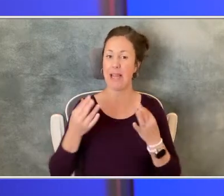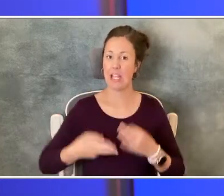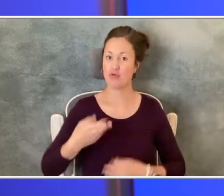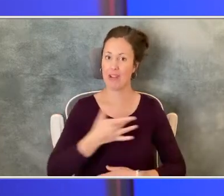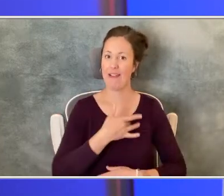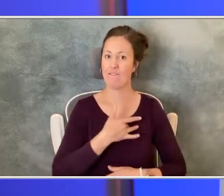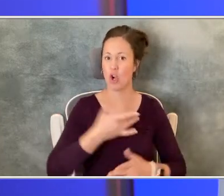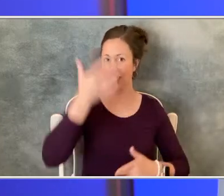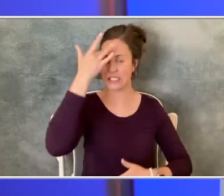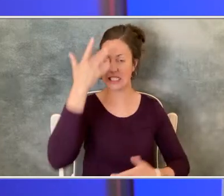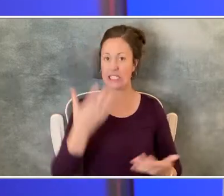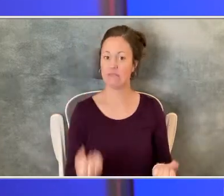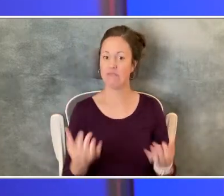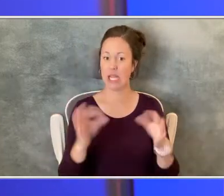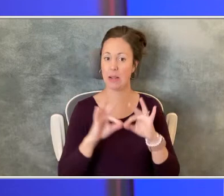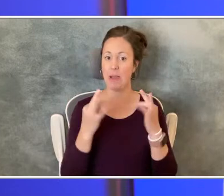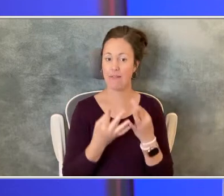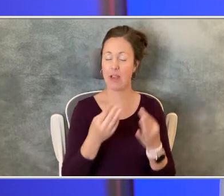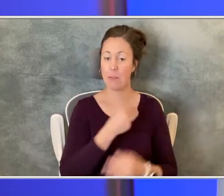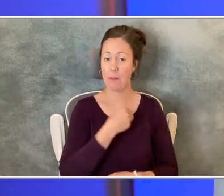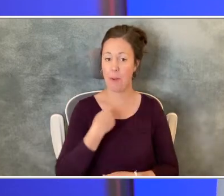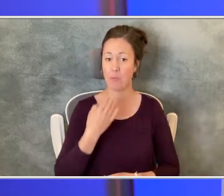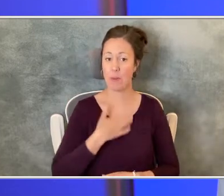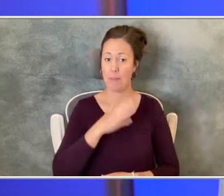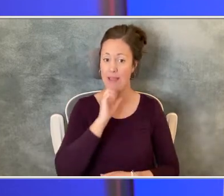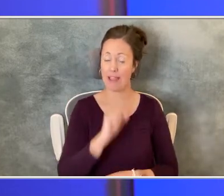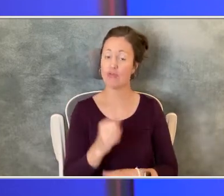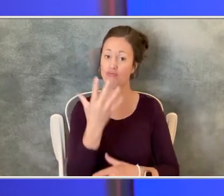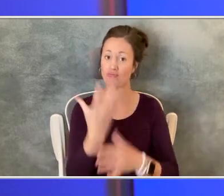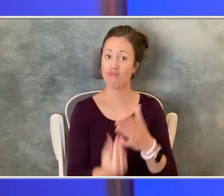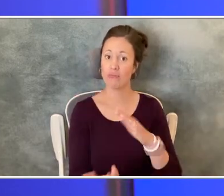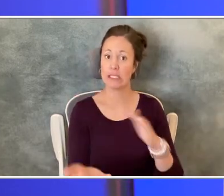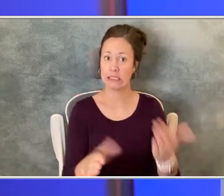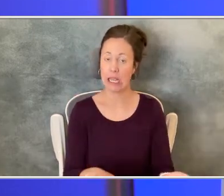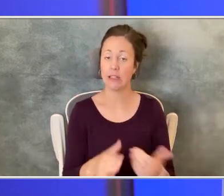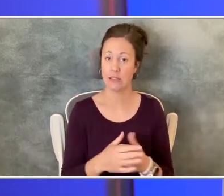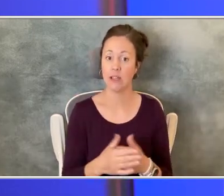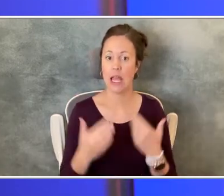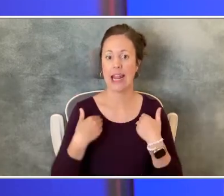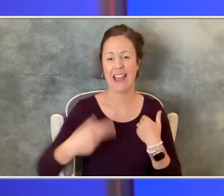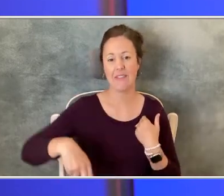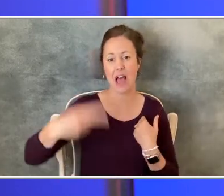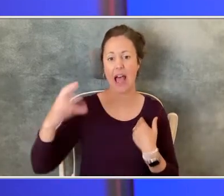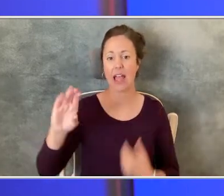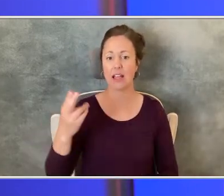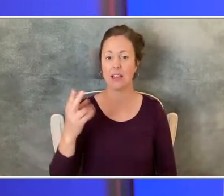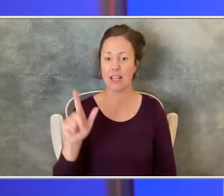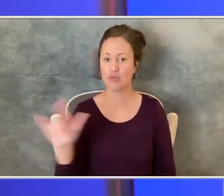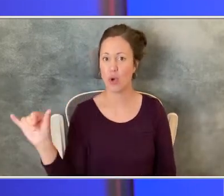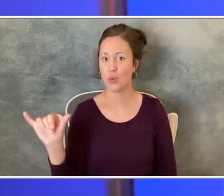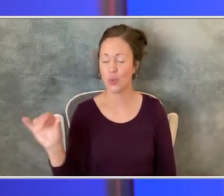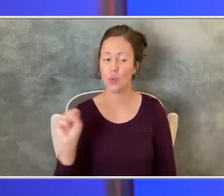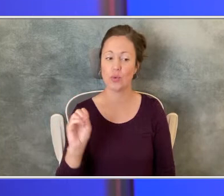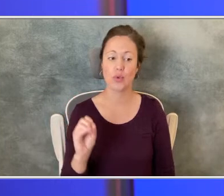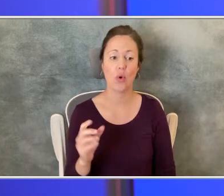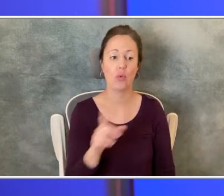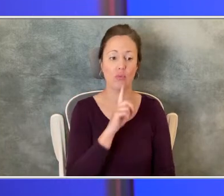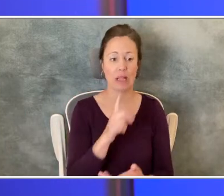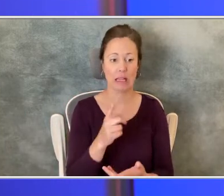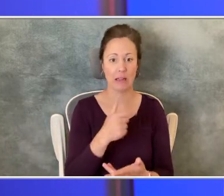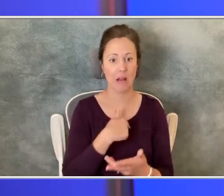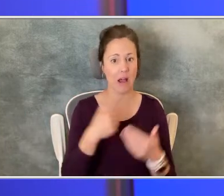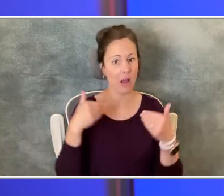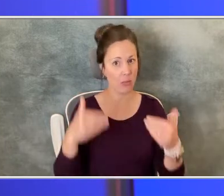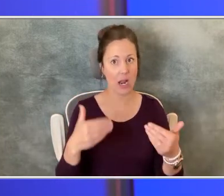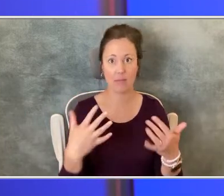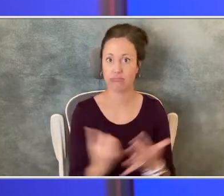my family members at my age die, and I have high cholesterol that runs in my family. So I headed things off at the pass many years